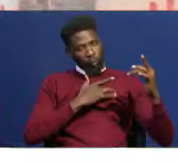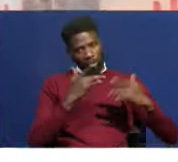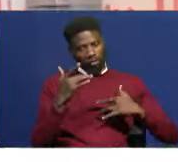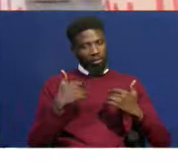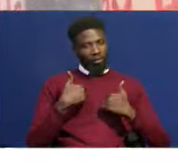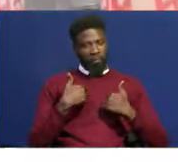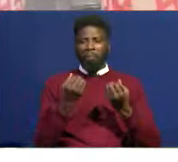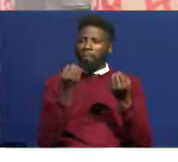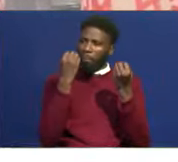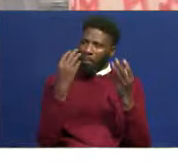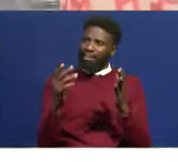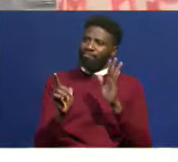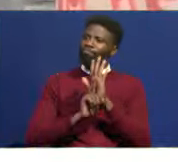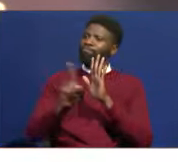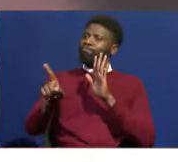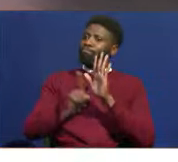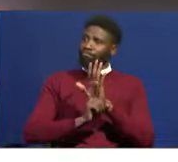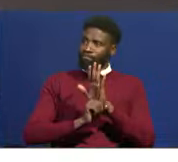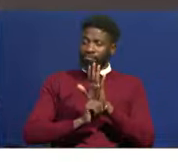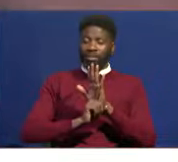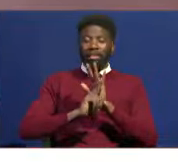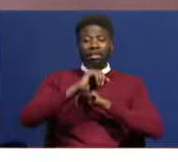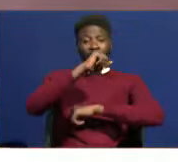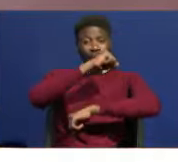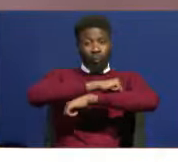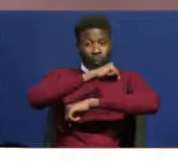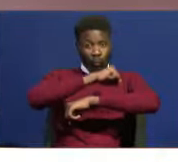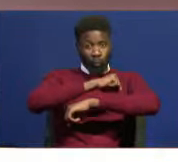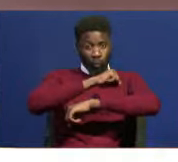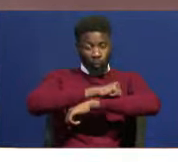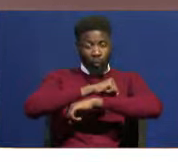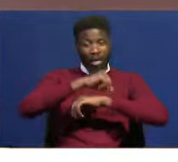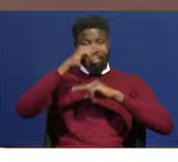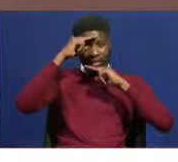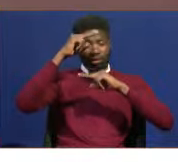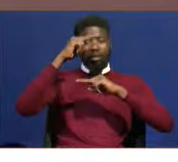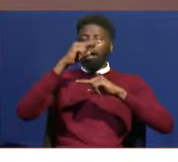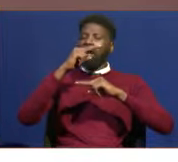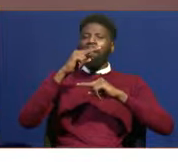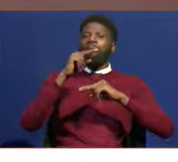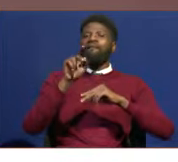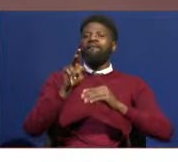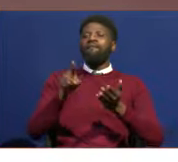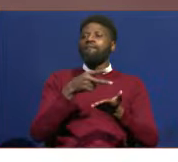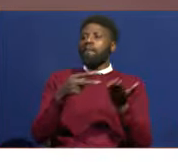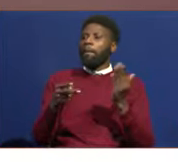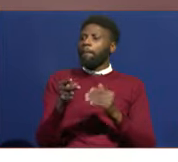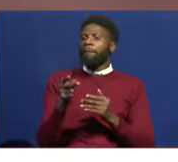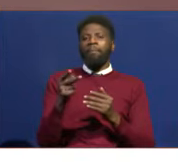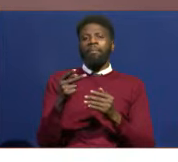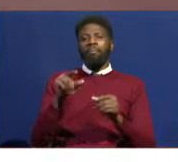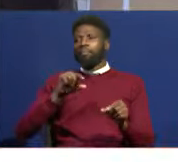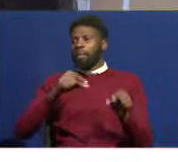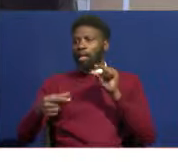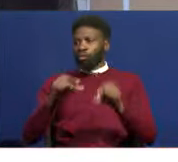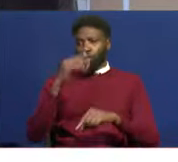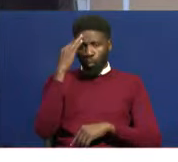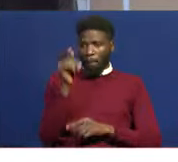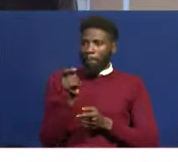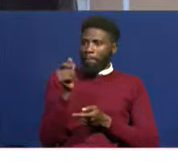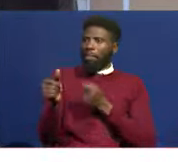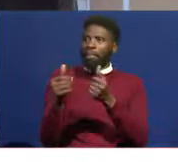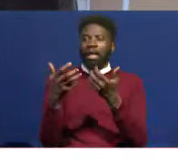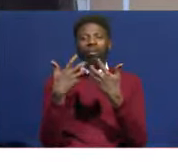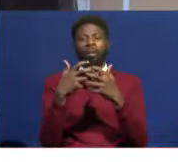schools have not been able to handle the end-of-term sciences practicals due to lack of funds to purchase the required equipment and exam materials. The